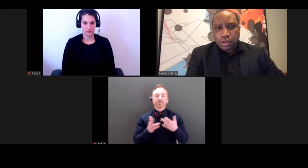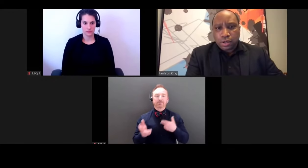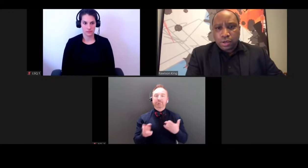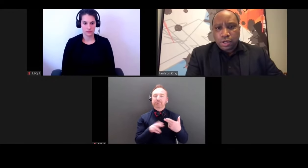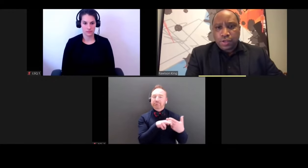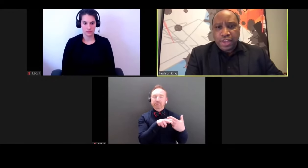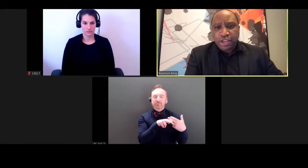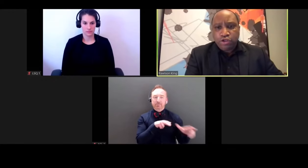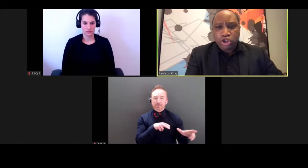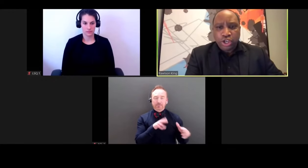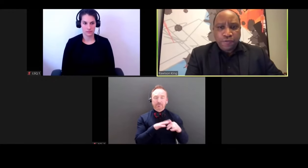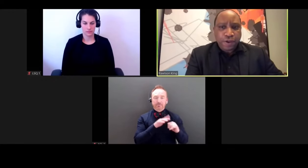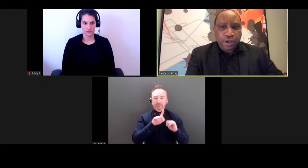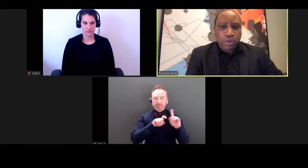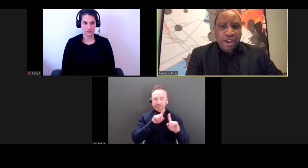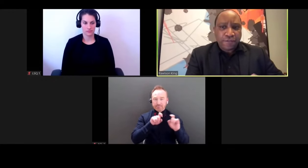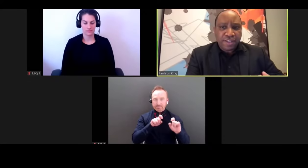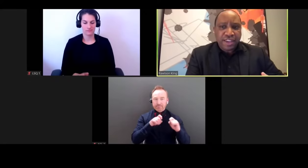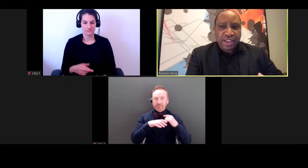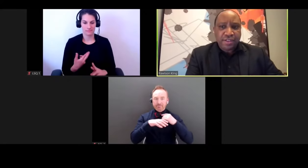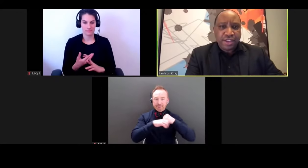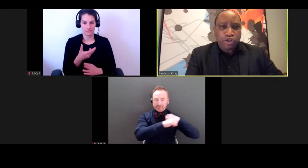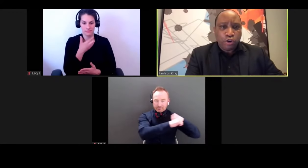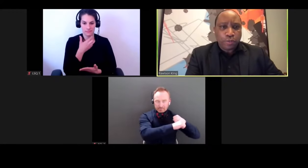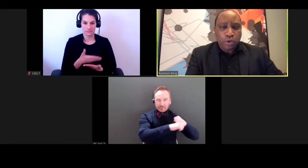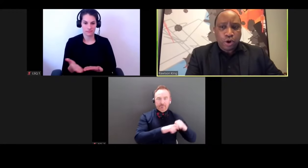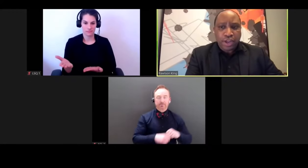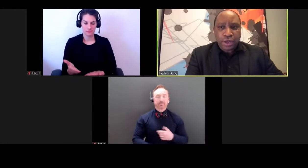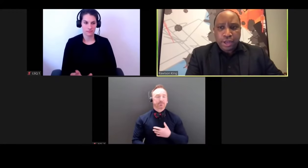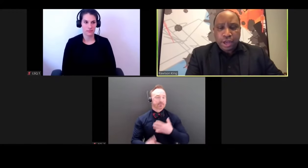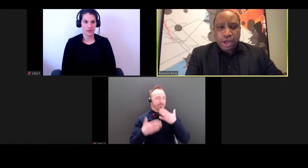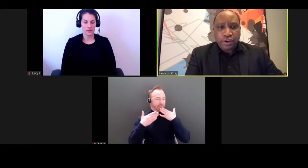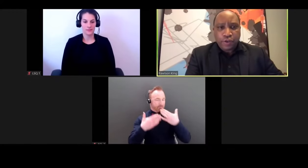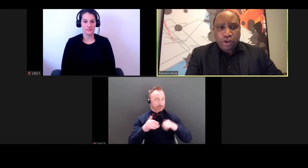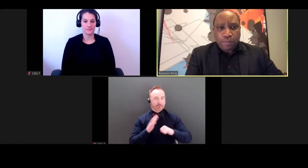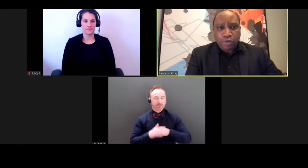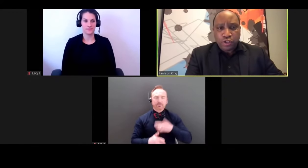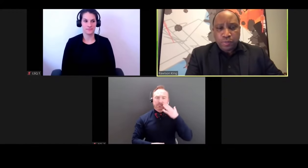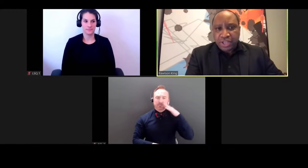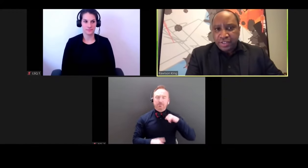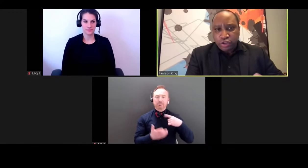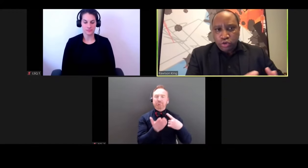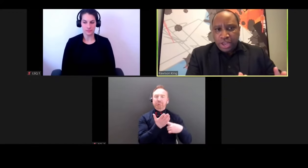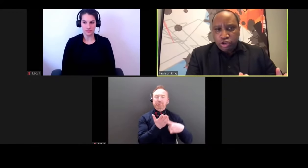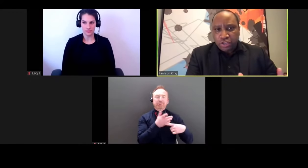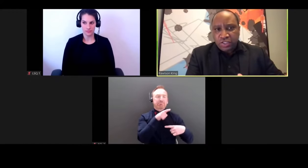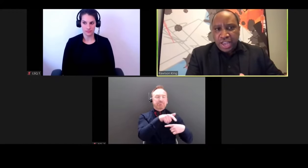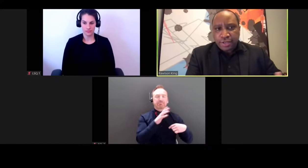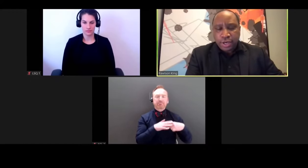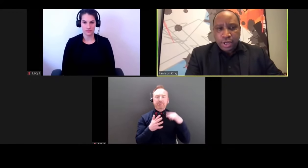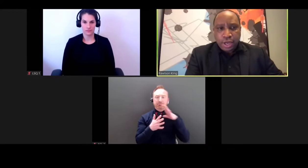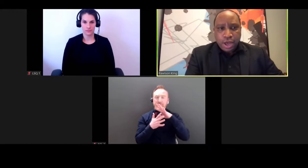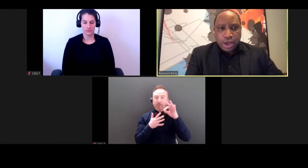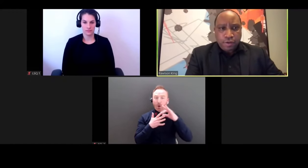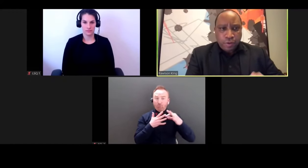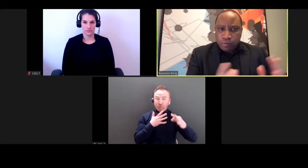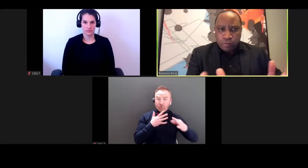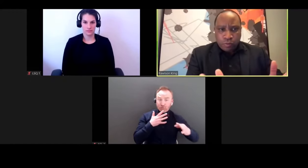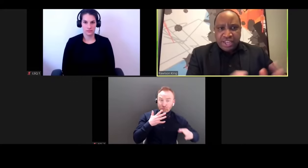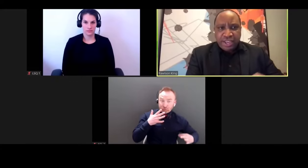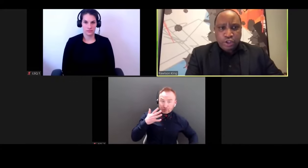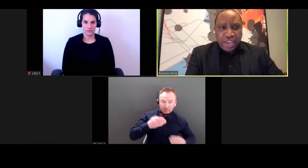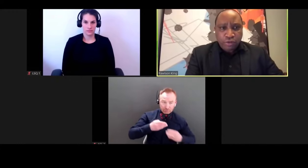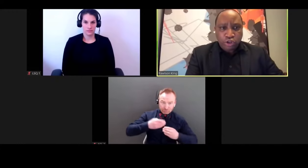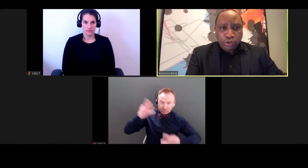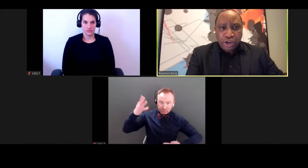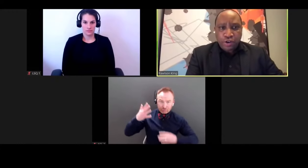you. Thank you, Chief. You have indicated that you're exploring different options because, as you had just said,